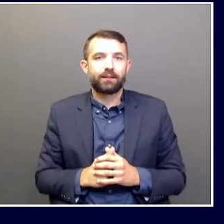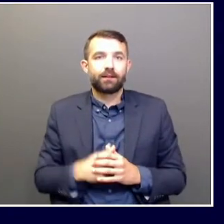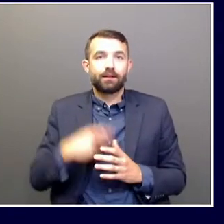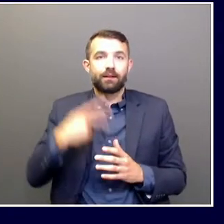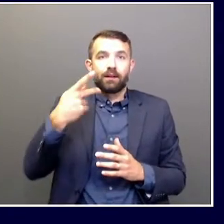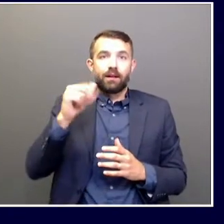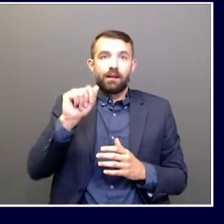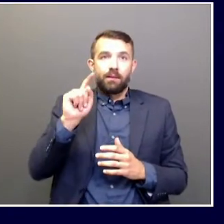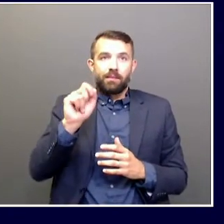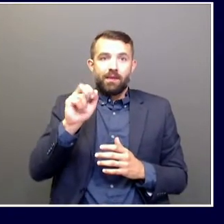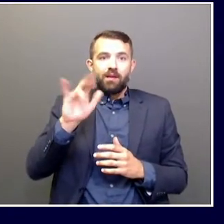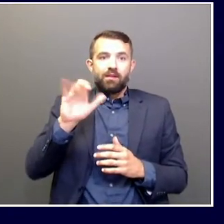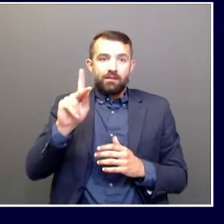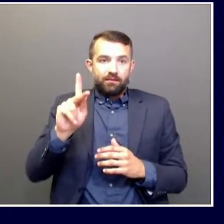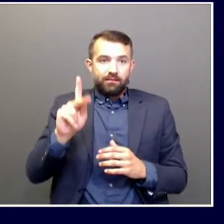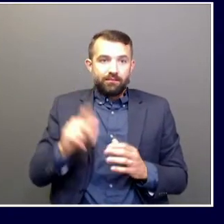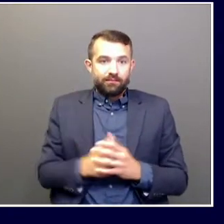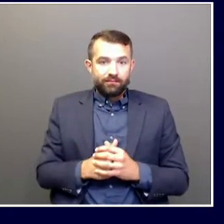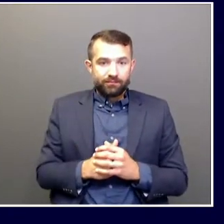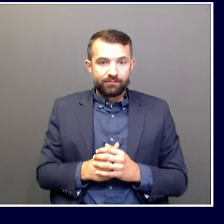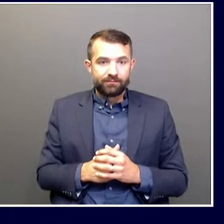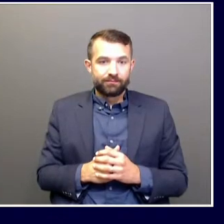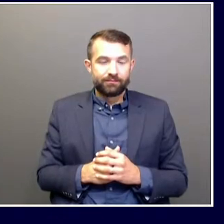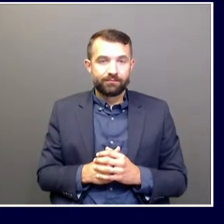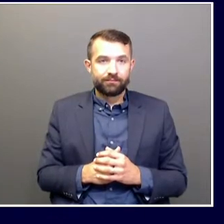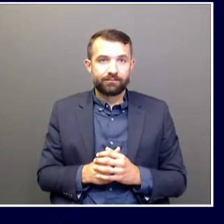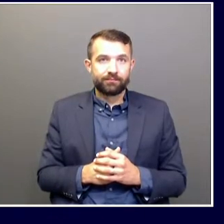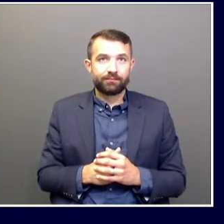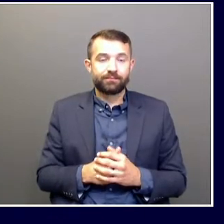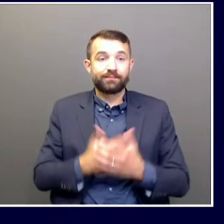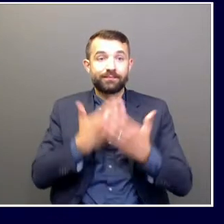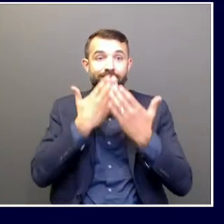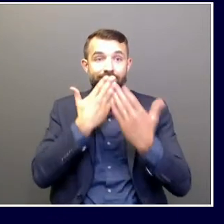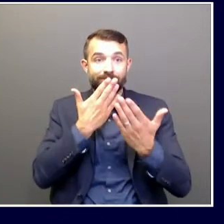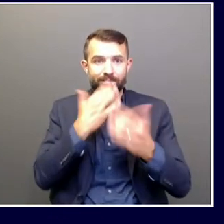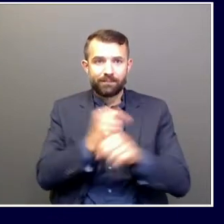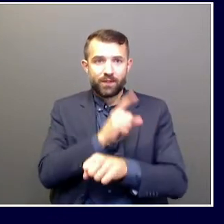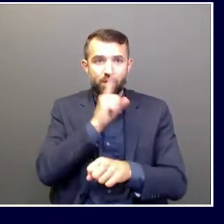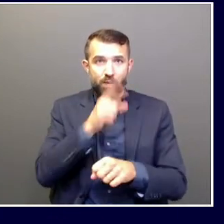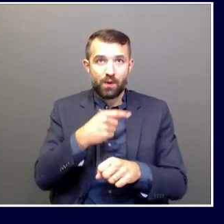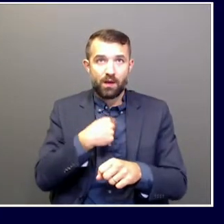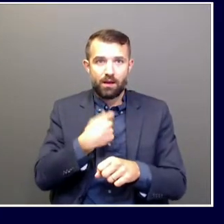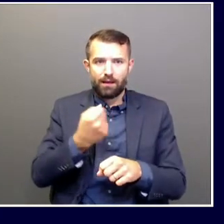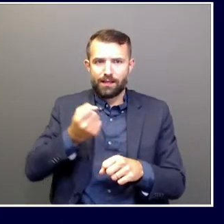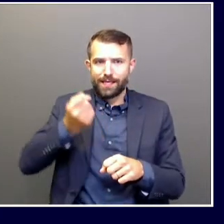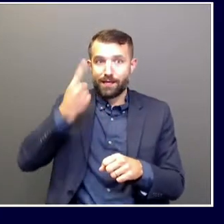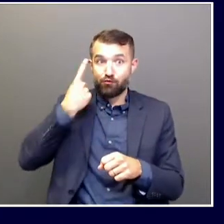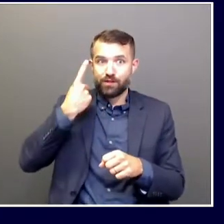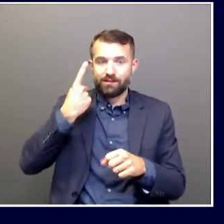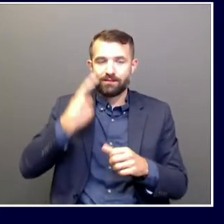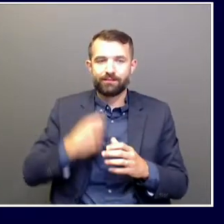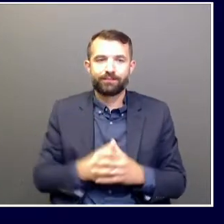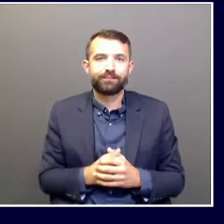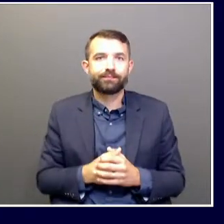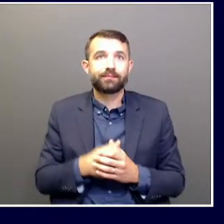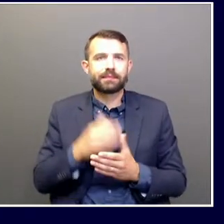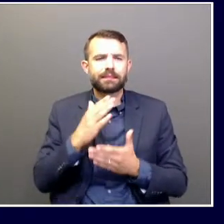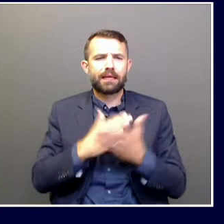Thank you very much. I wanted to first make sure I understood a couple of things.